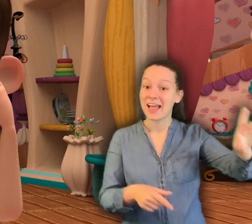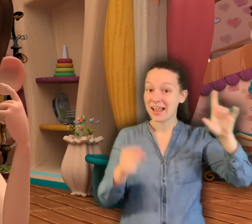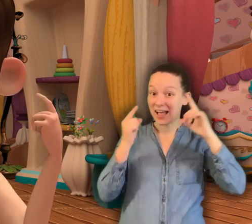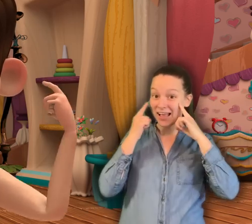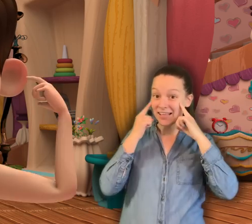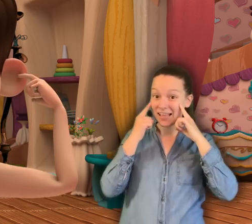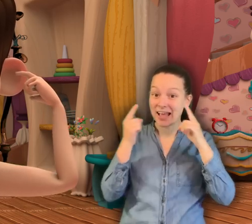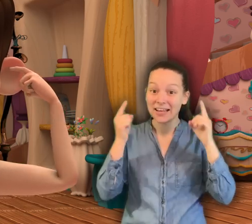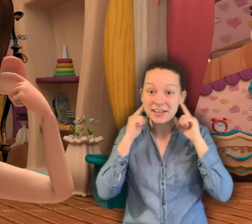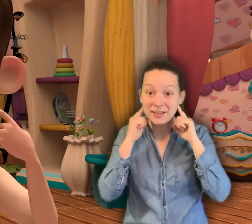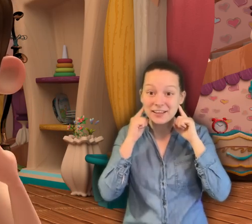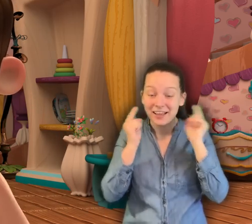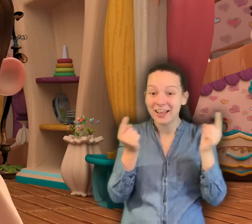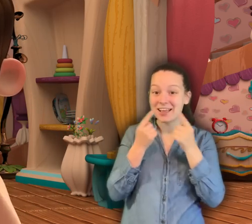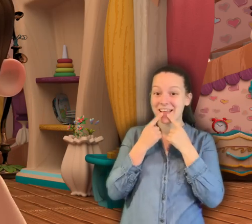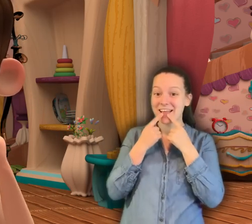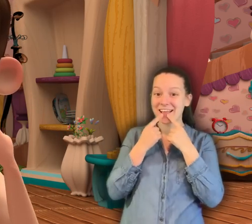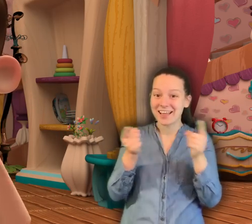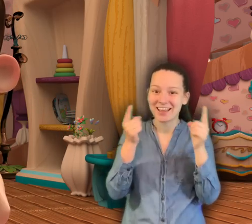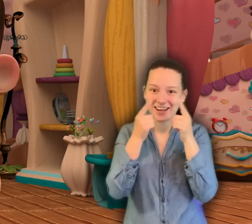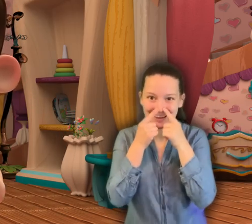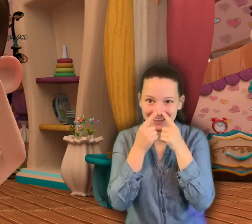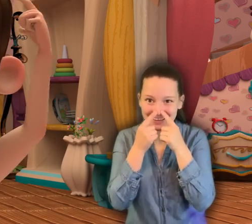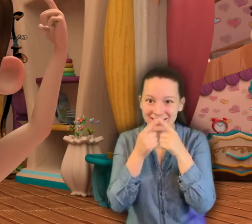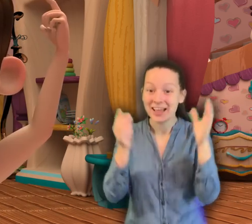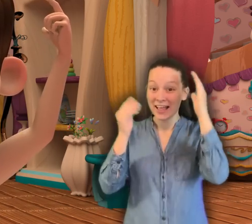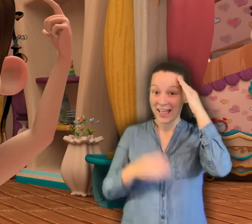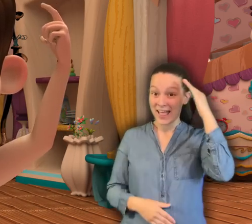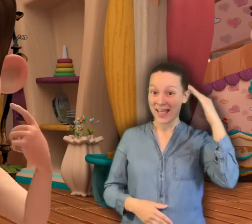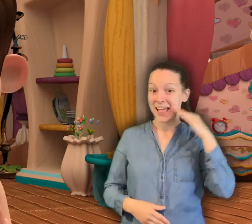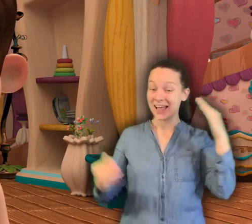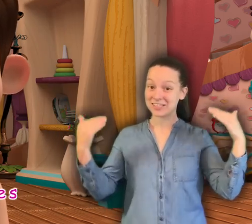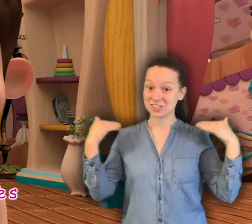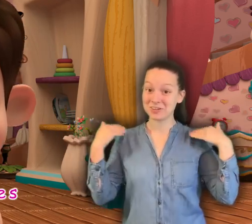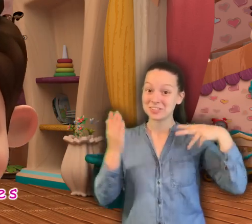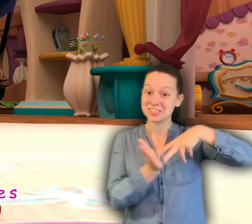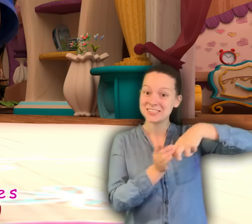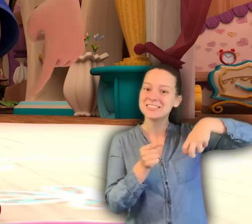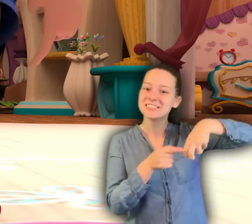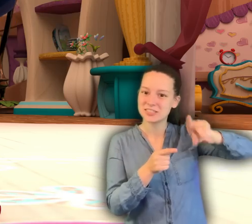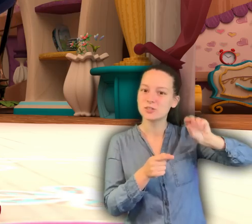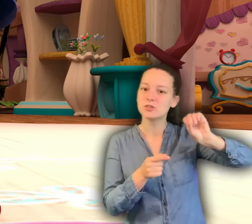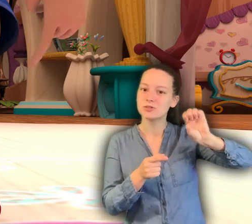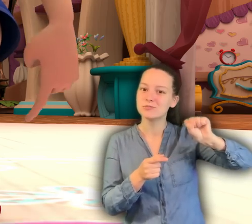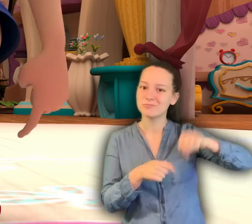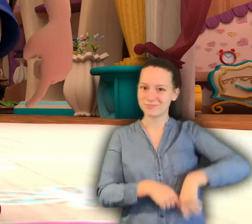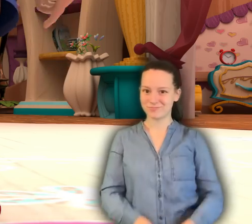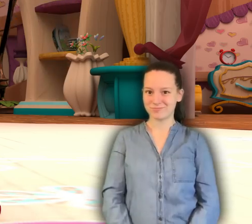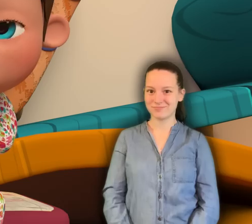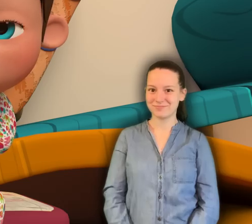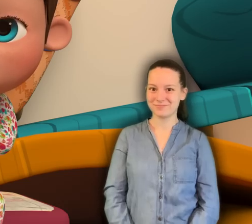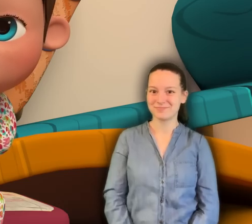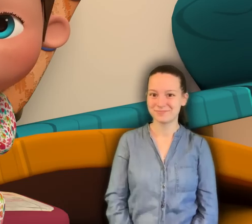and eyes and ears and mouth and nose head and shoulders knees and toes knees and